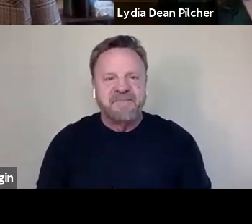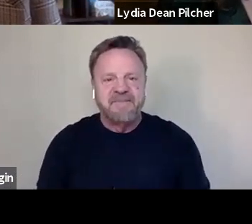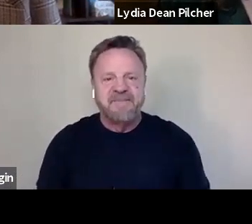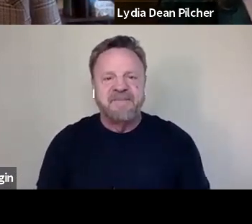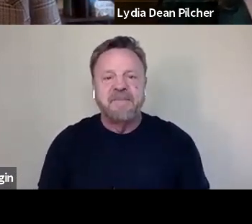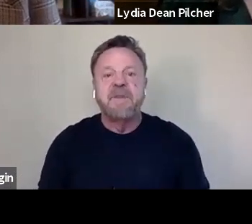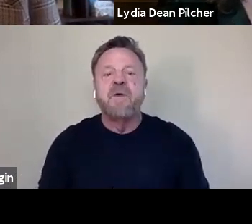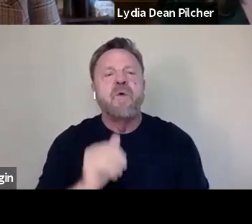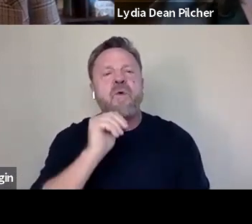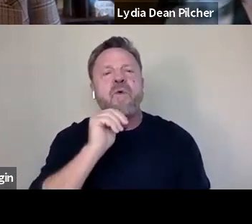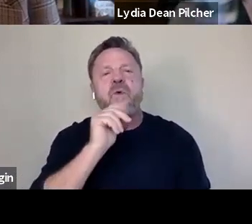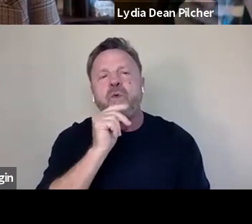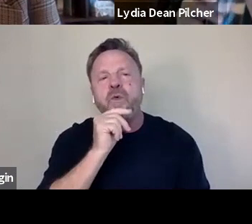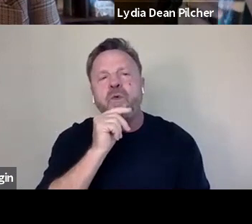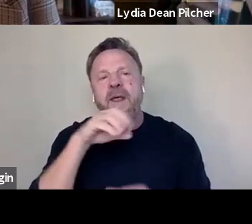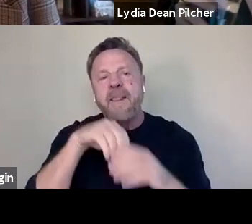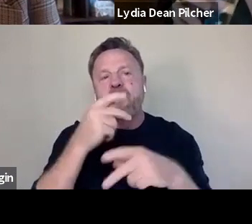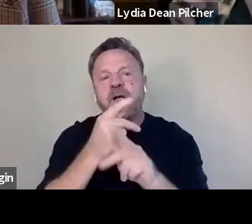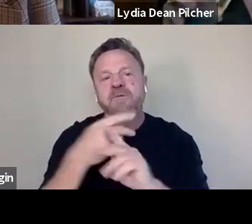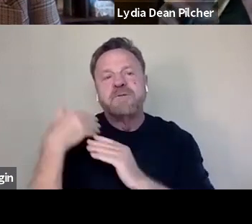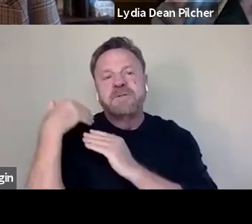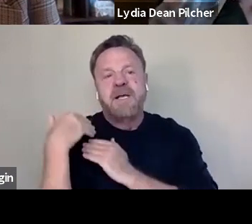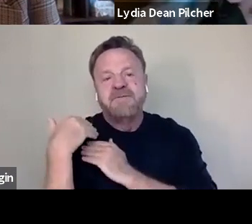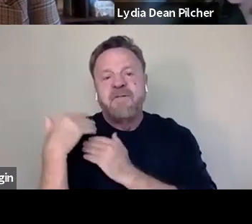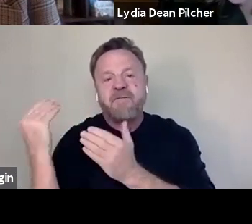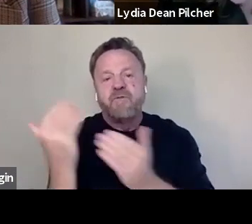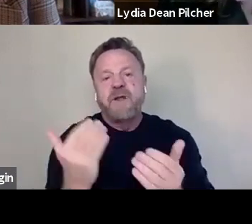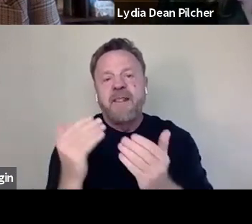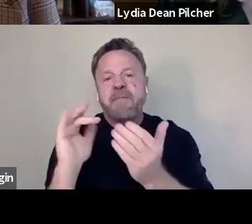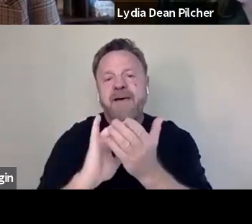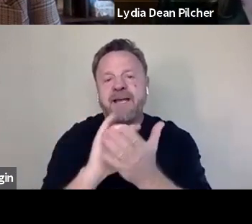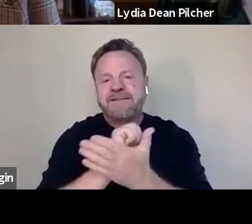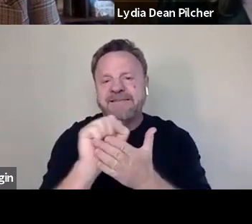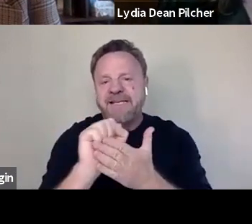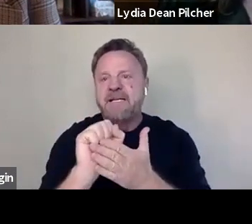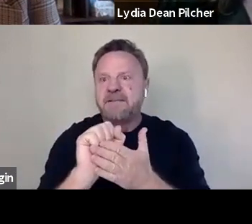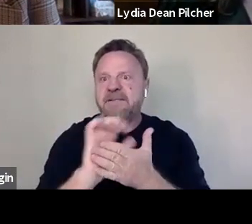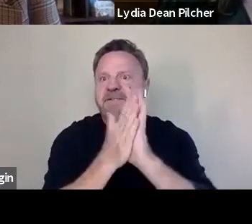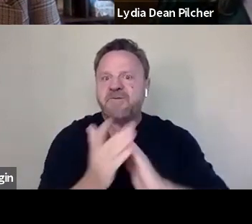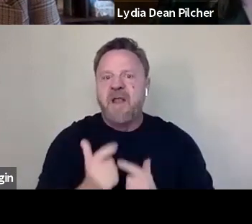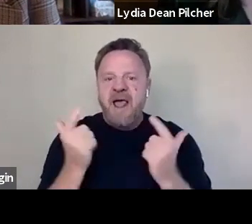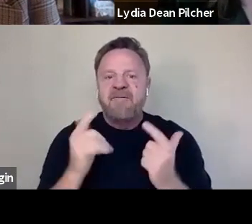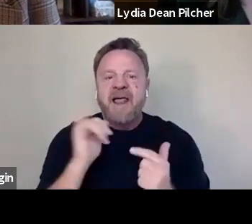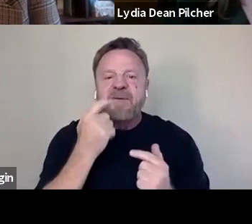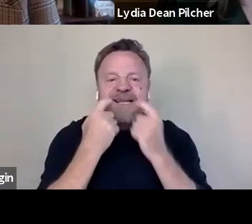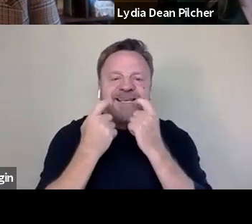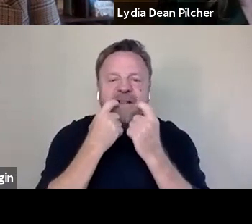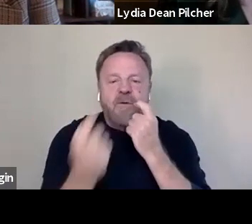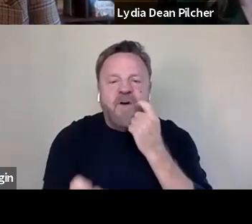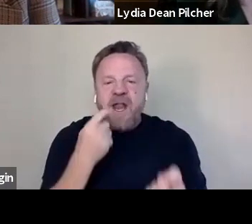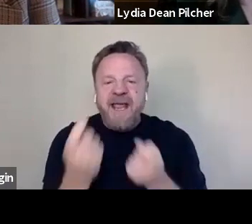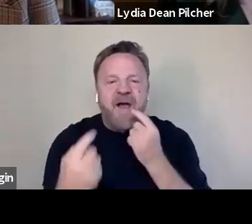Here's one. Who in the production was responsible for bringing the medical scenes to life? For example, when the teeth were falling out, it looked